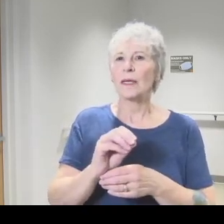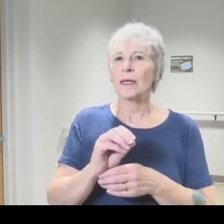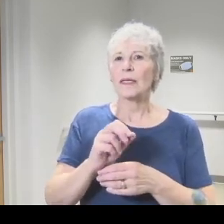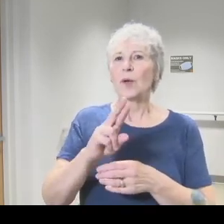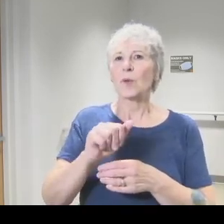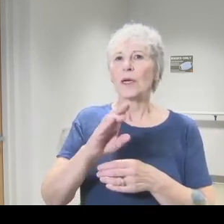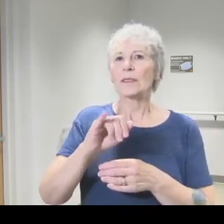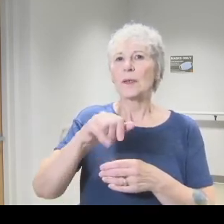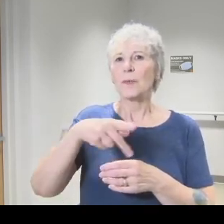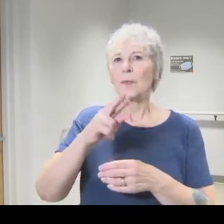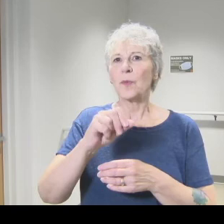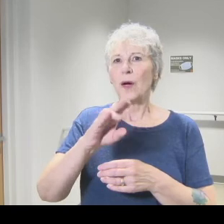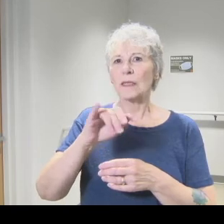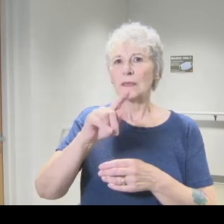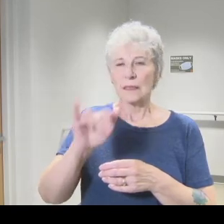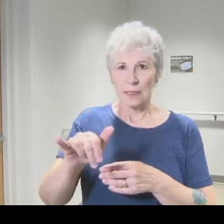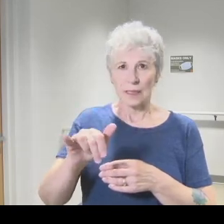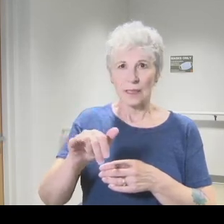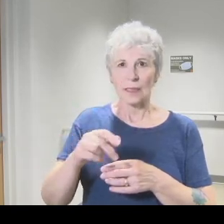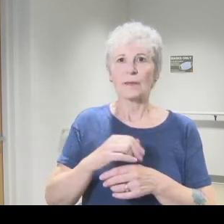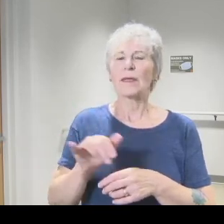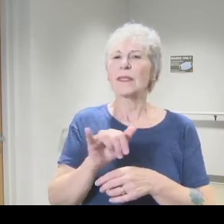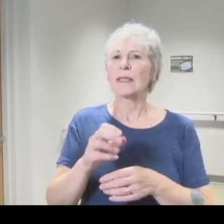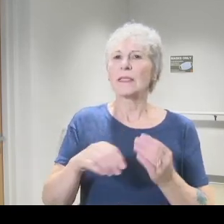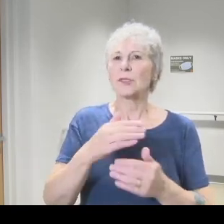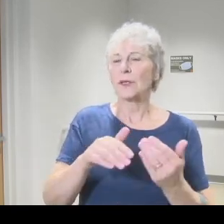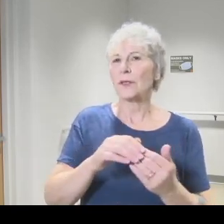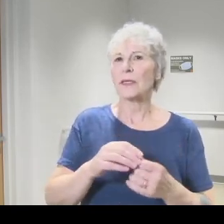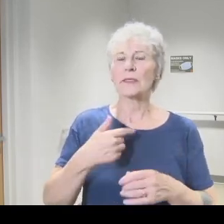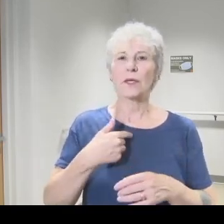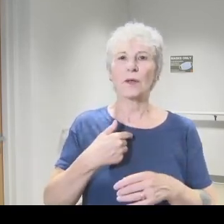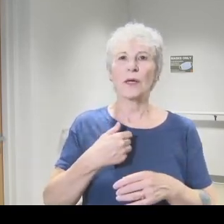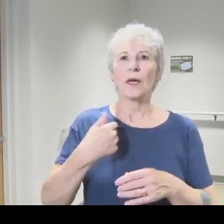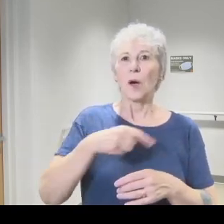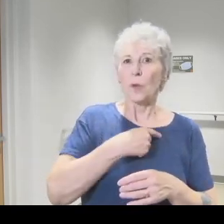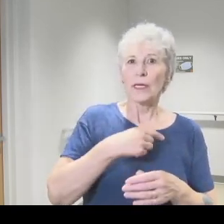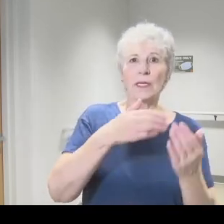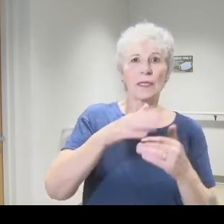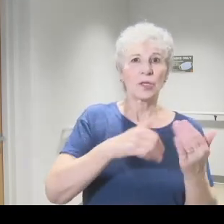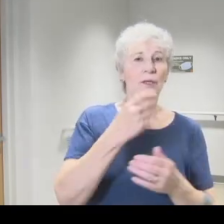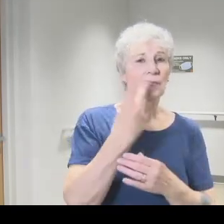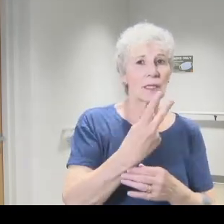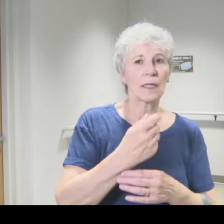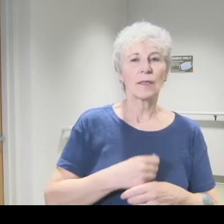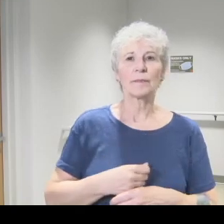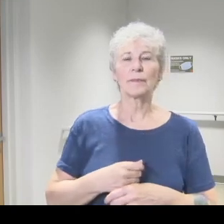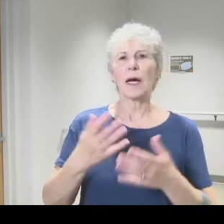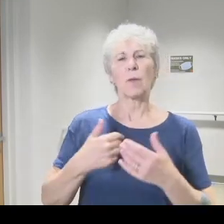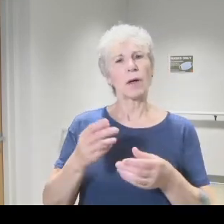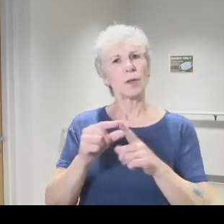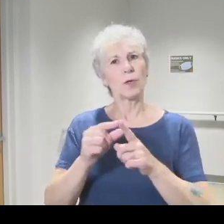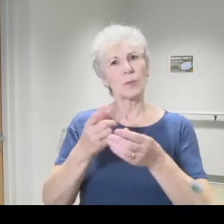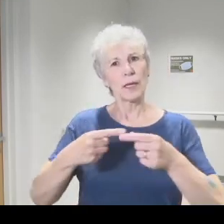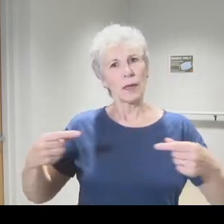reciprocity prefix, meaning it's like each other. So we each other see. And then we might go, I want the word to be longer, so you